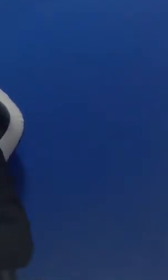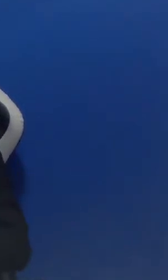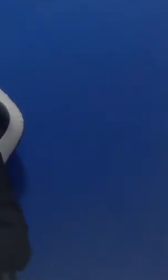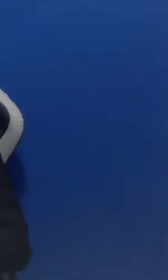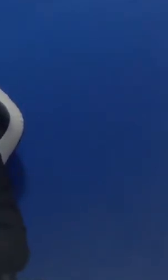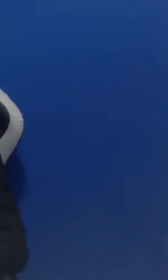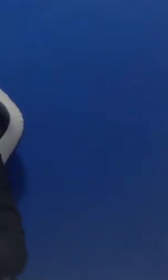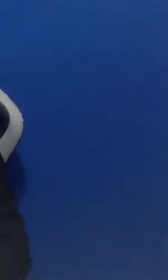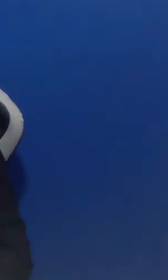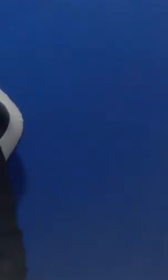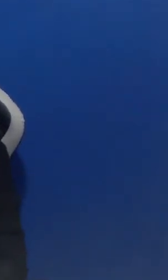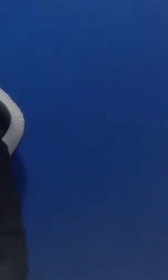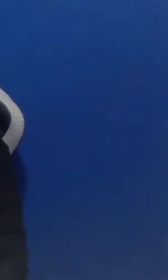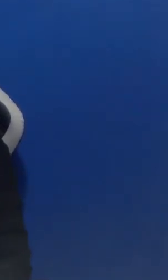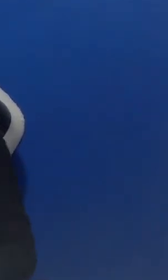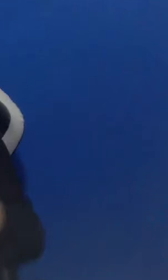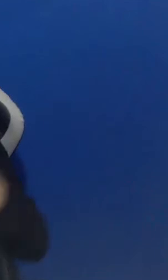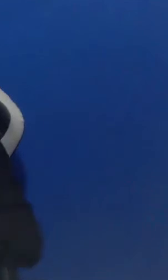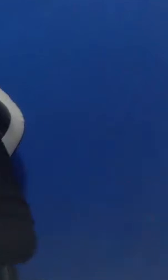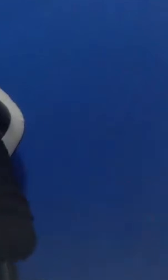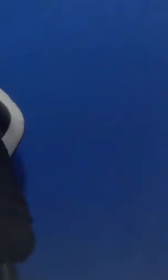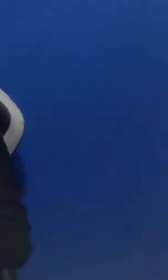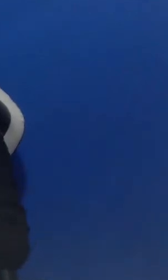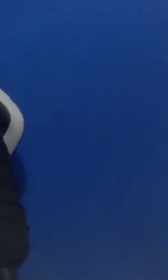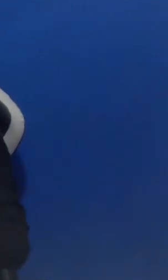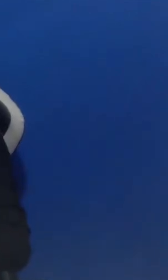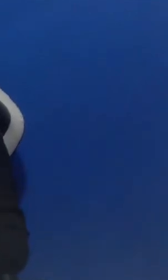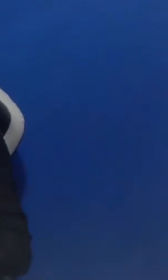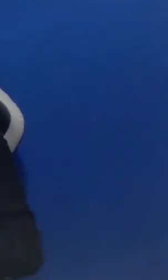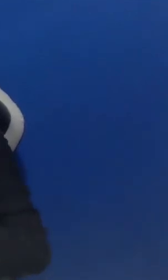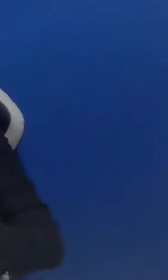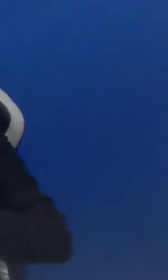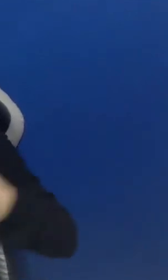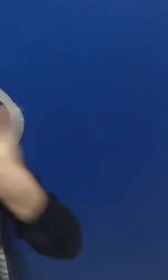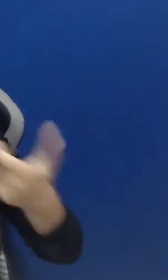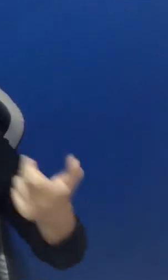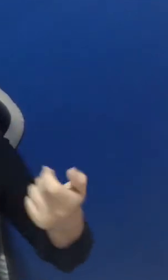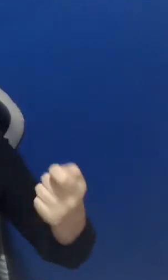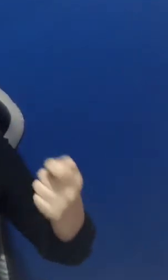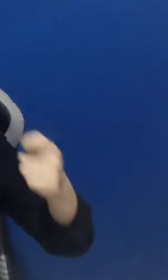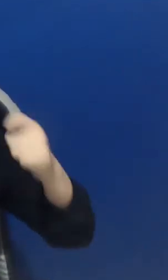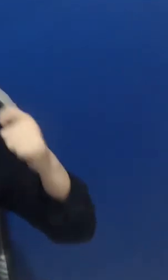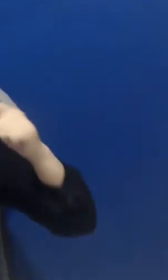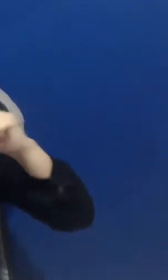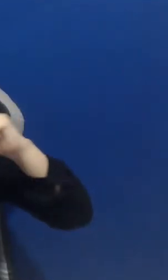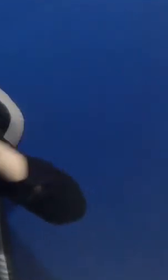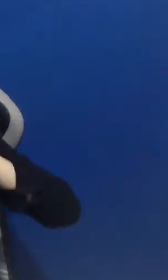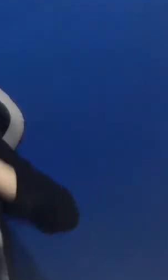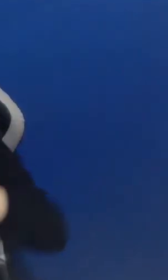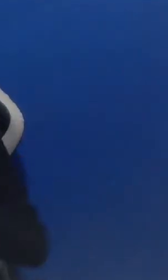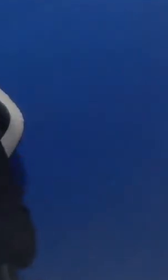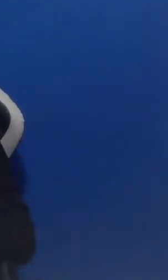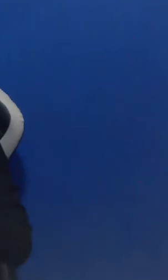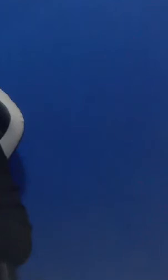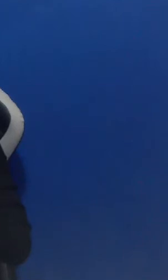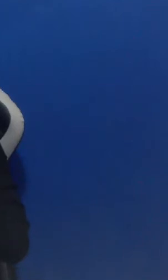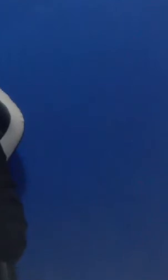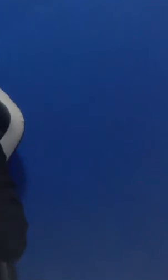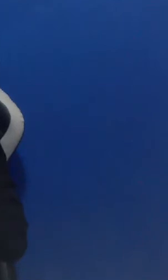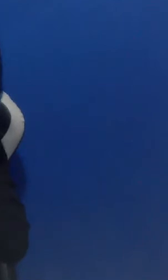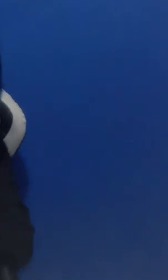this. We know that investing in mental health yields substantial returns, and the COVID-19 pandemic has brought